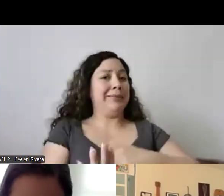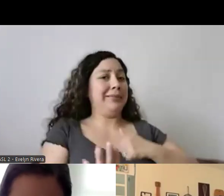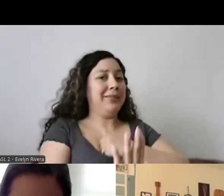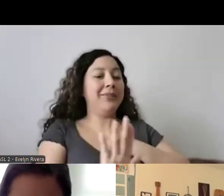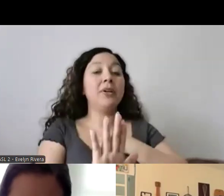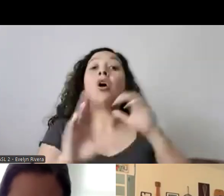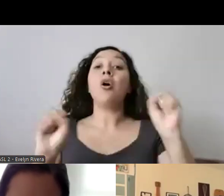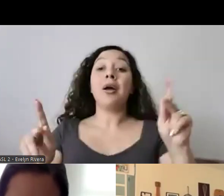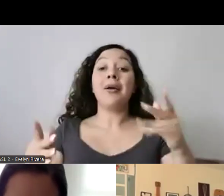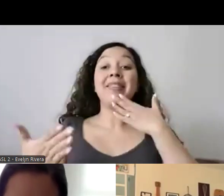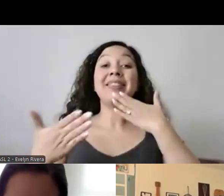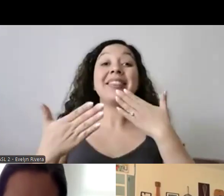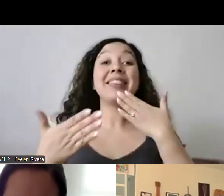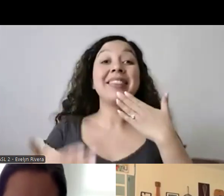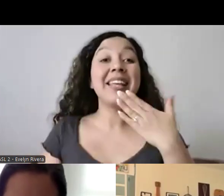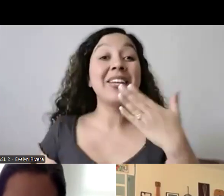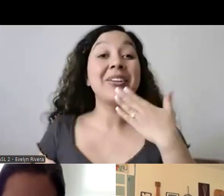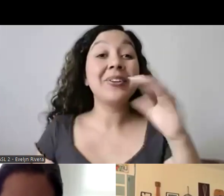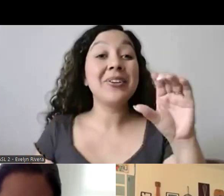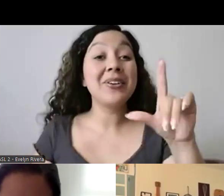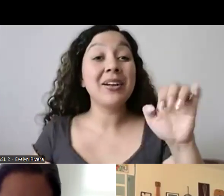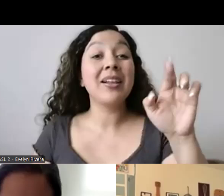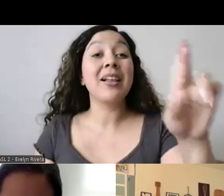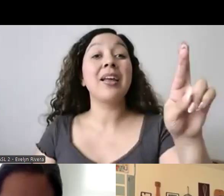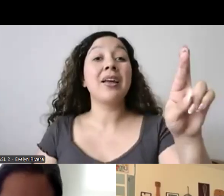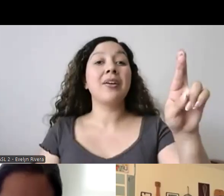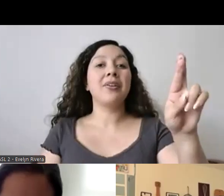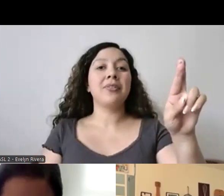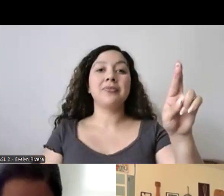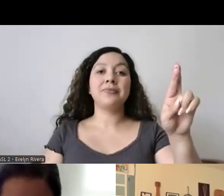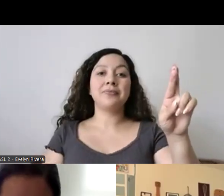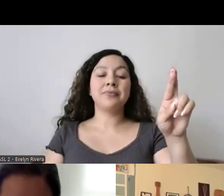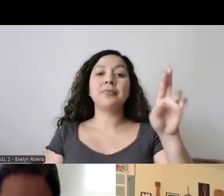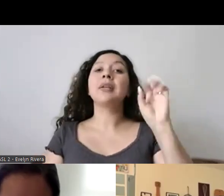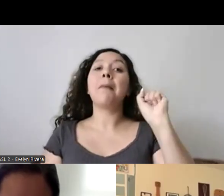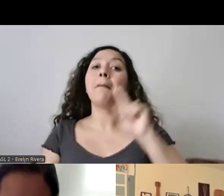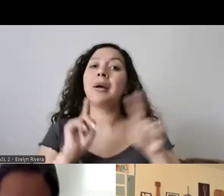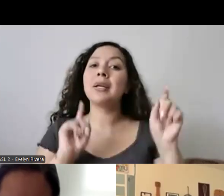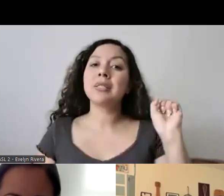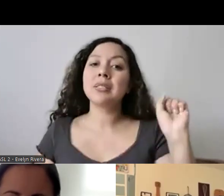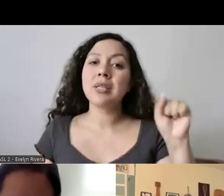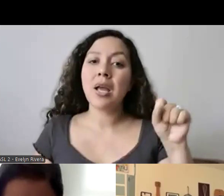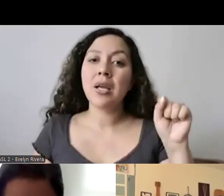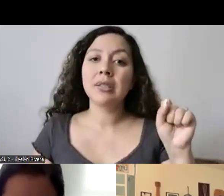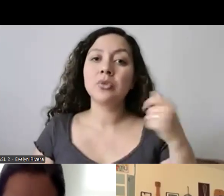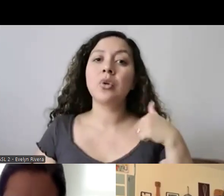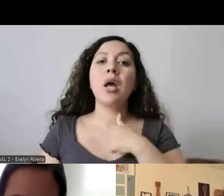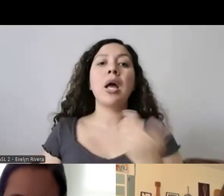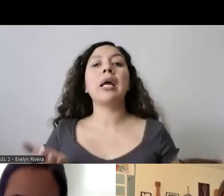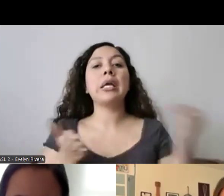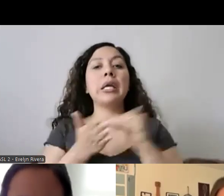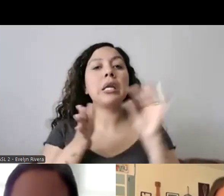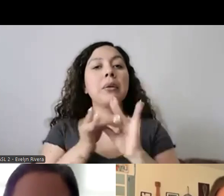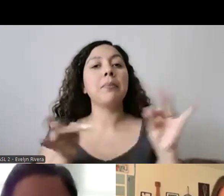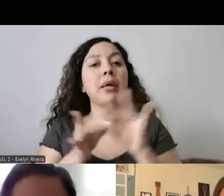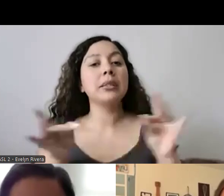But thank you, Claire, for what you said. Although we didn't hear it, but yeah, I think we want to reiterate both